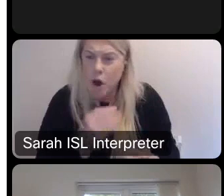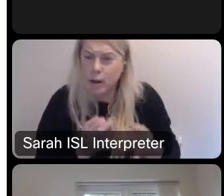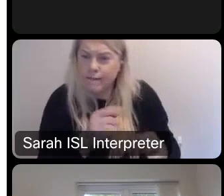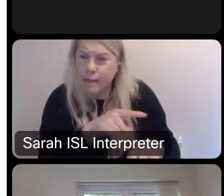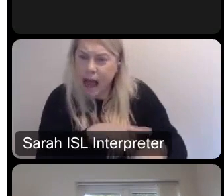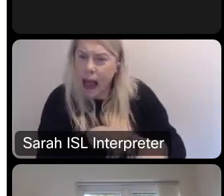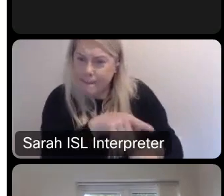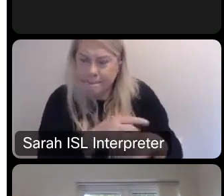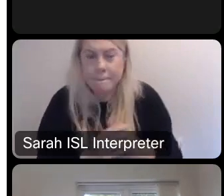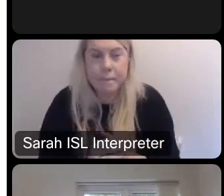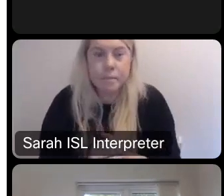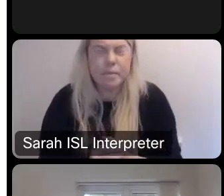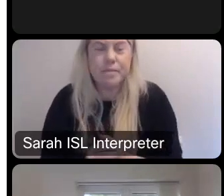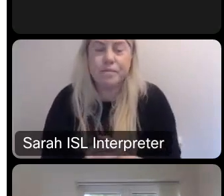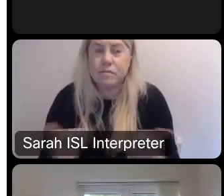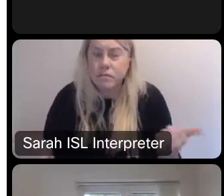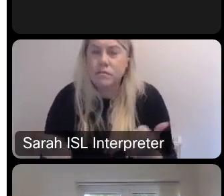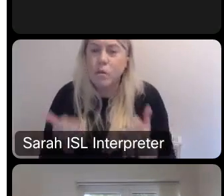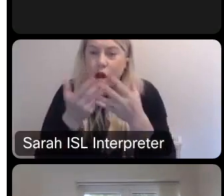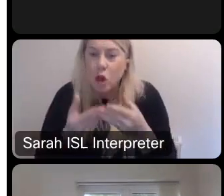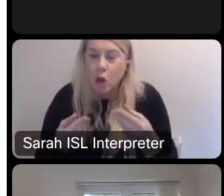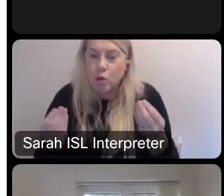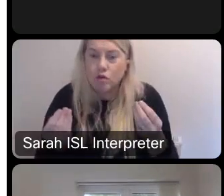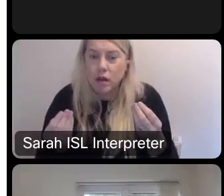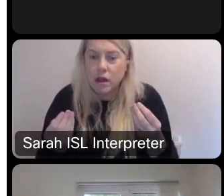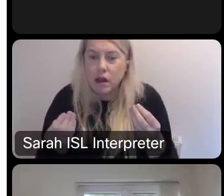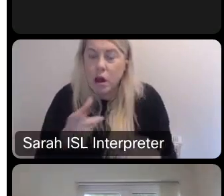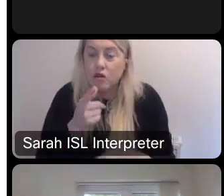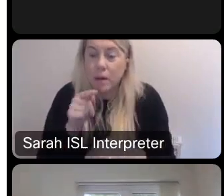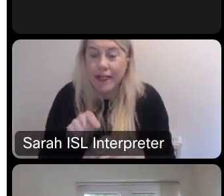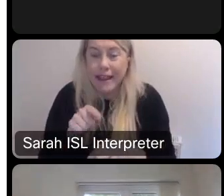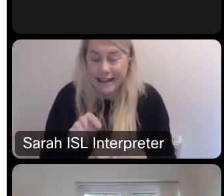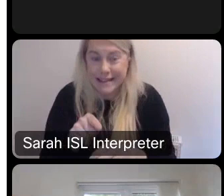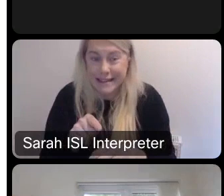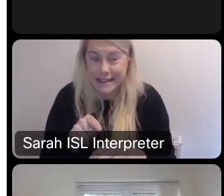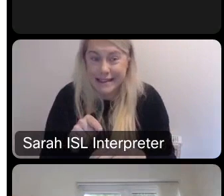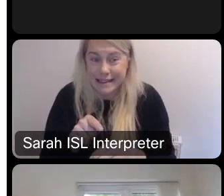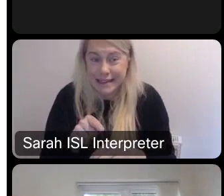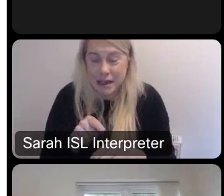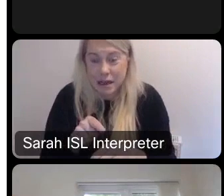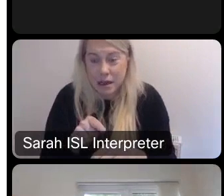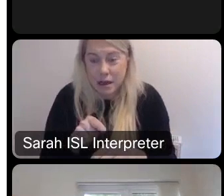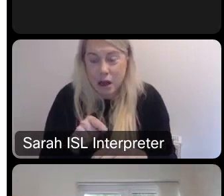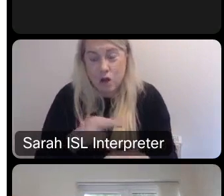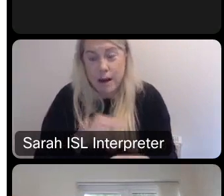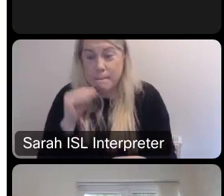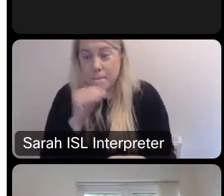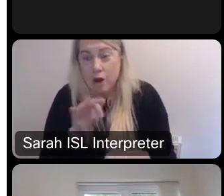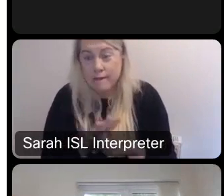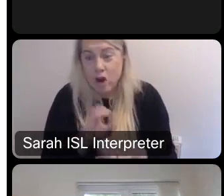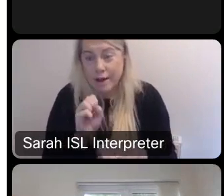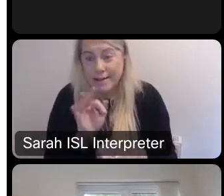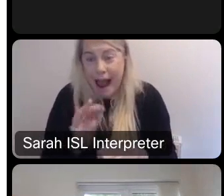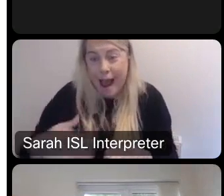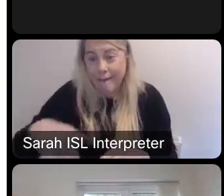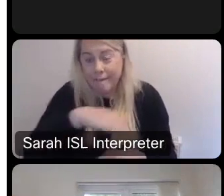The solutions then, we talk about this when we talk about it's also very important for staff. So, it's very